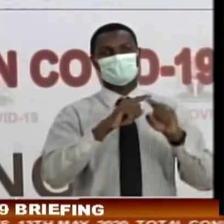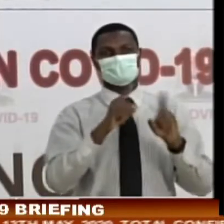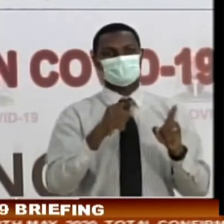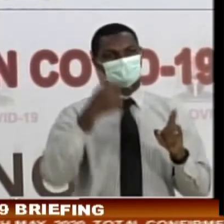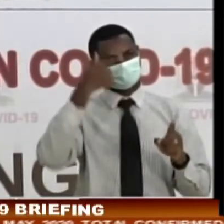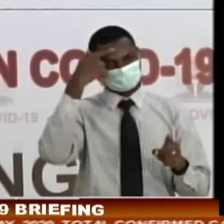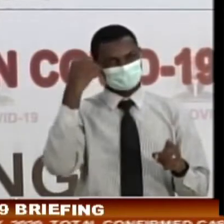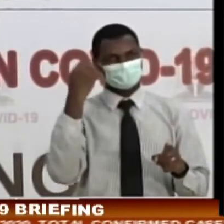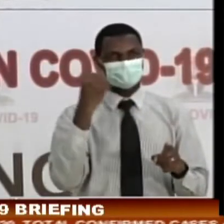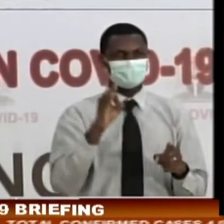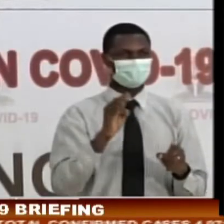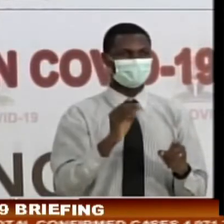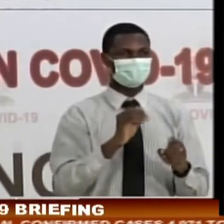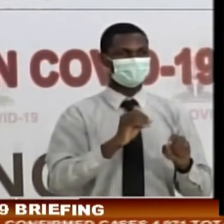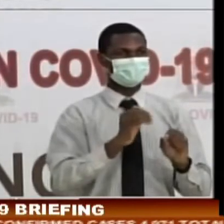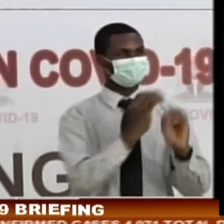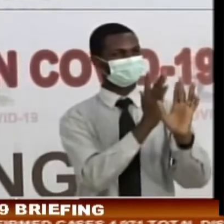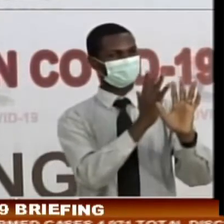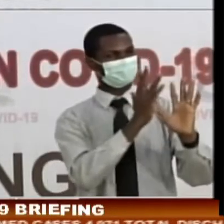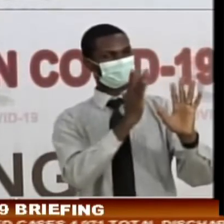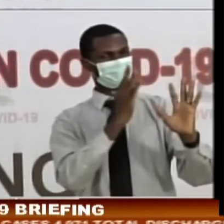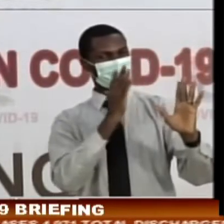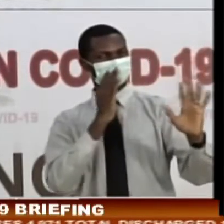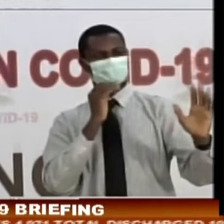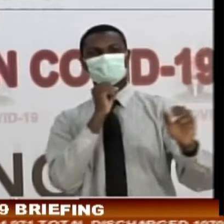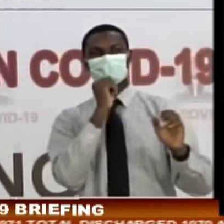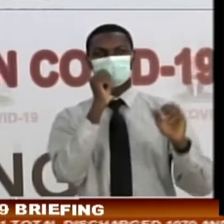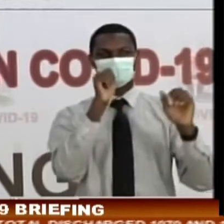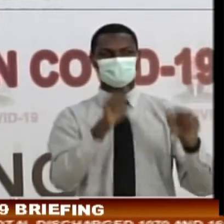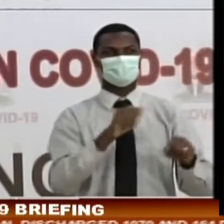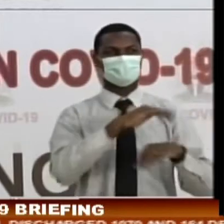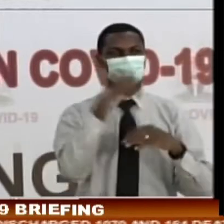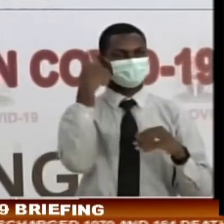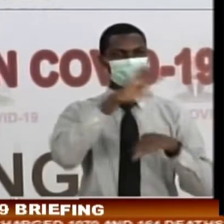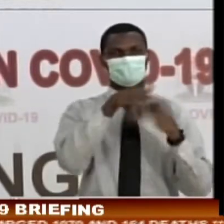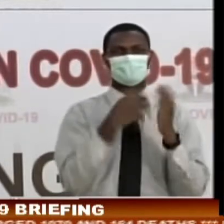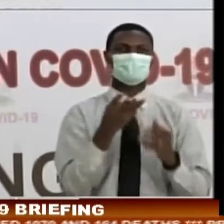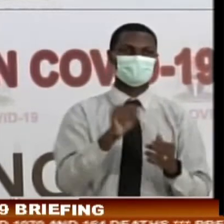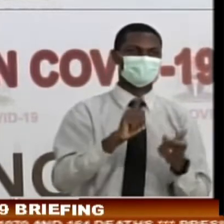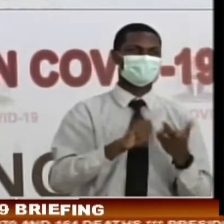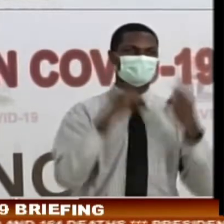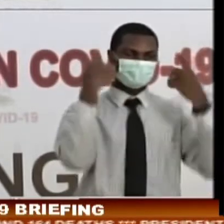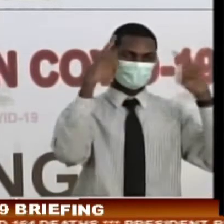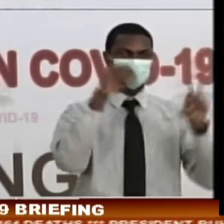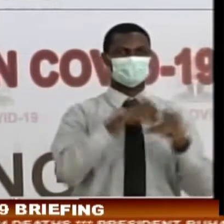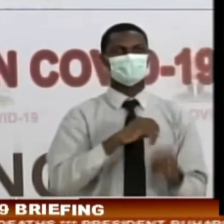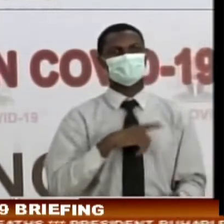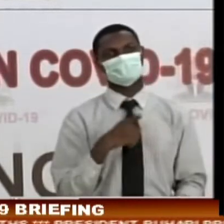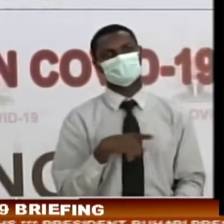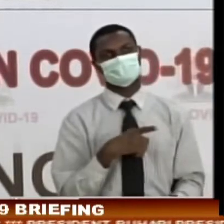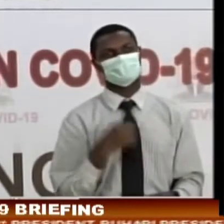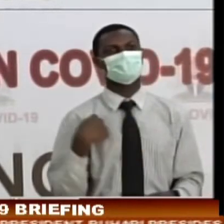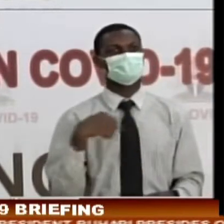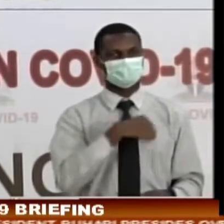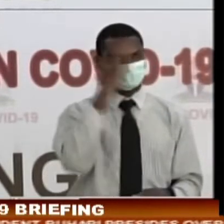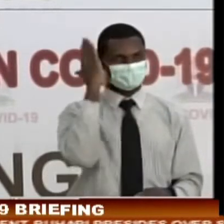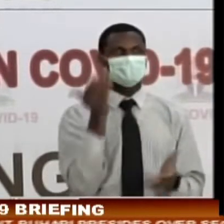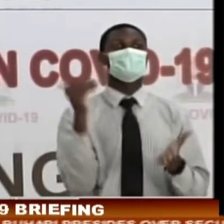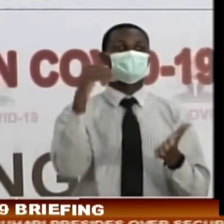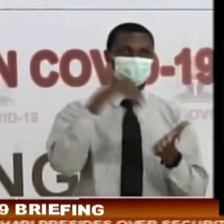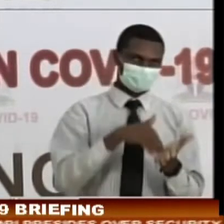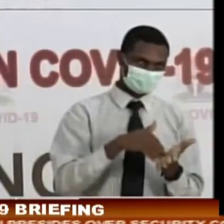traffic Grill loog the delegation could not carry out this mission in Lagos and and will repeat it